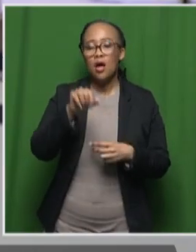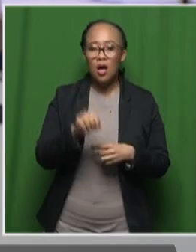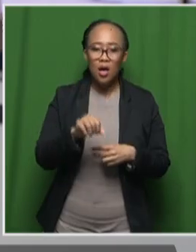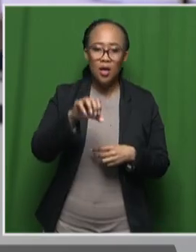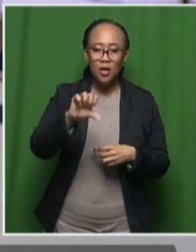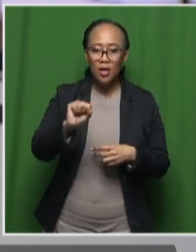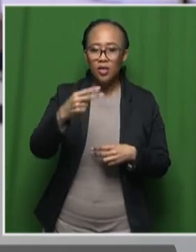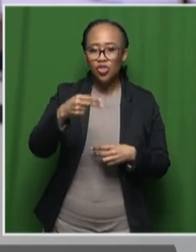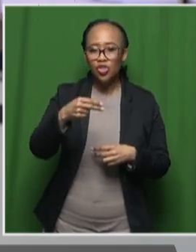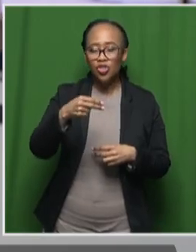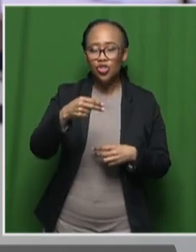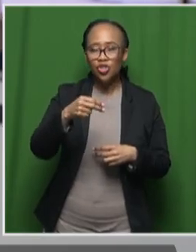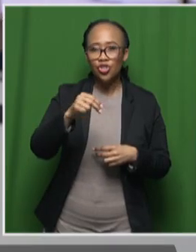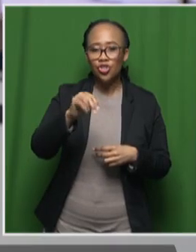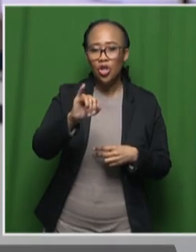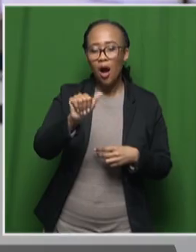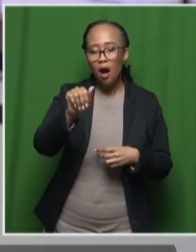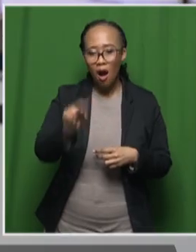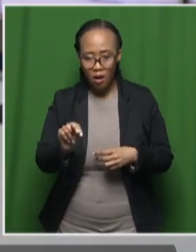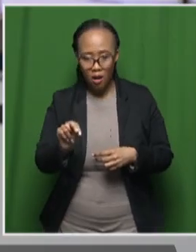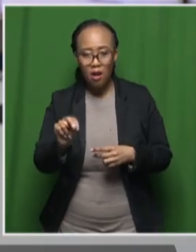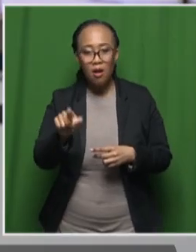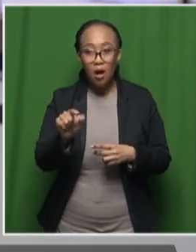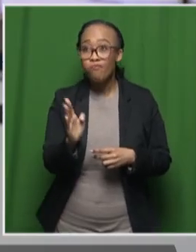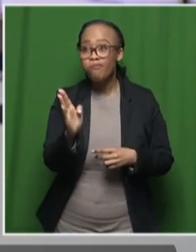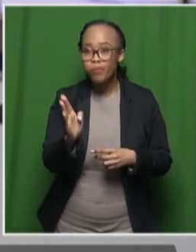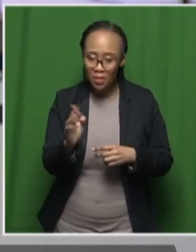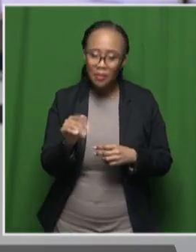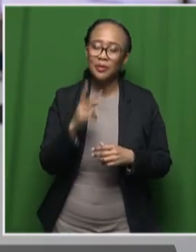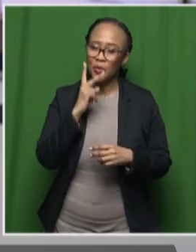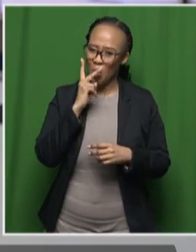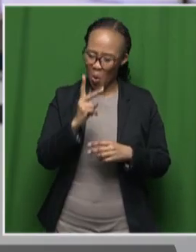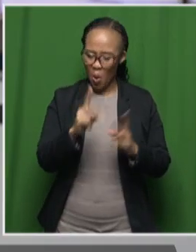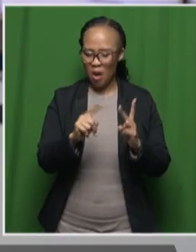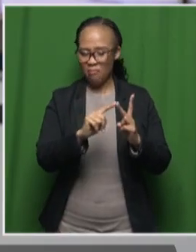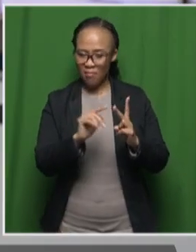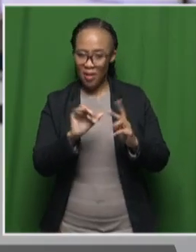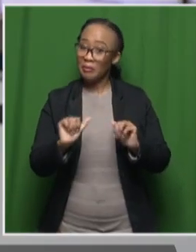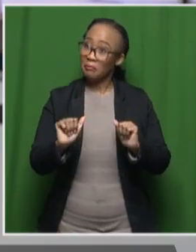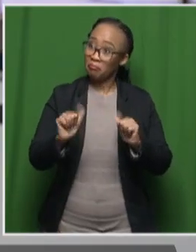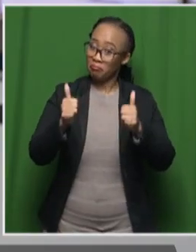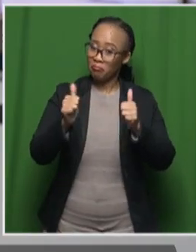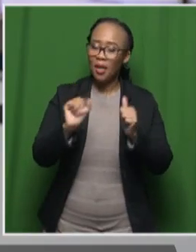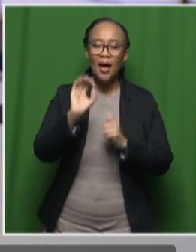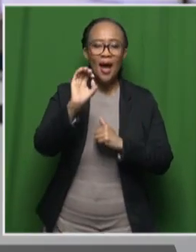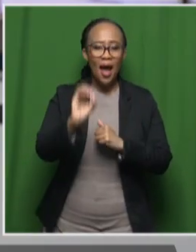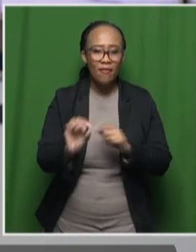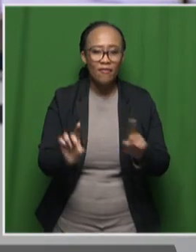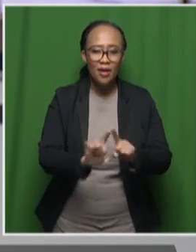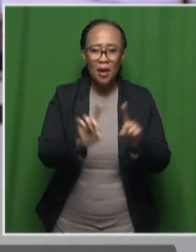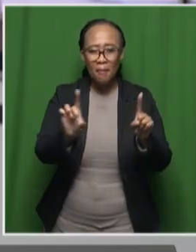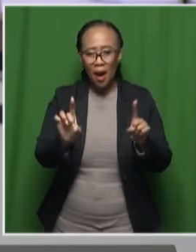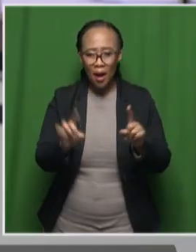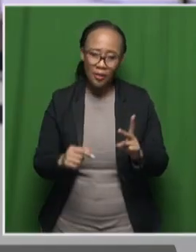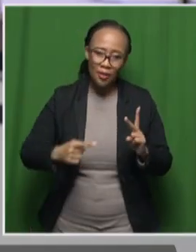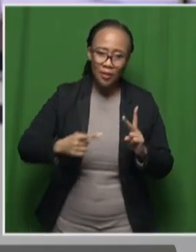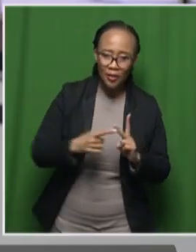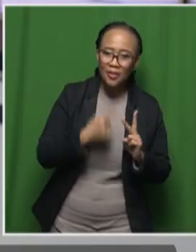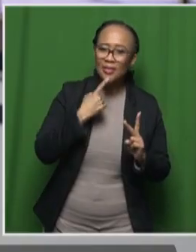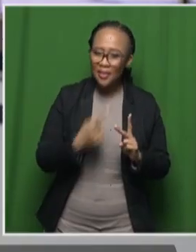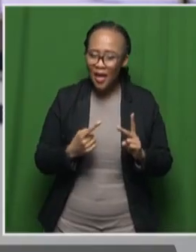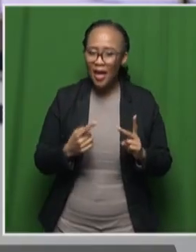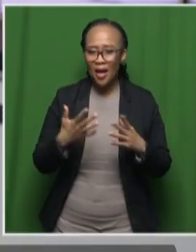Yvette. But Gerda, she's training in France. She's looking great. Yeah. I mean, everyone was sort of going, but what about, she's got oceans, she's got comrades